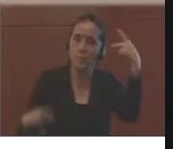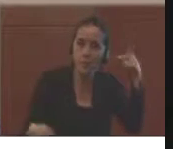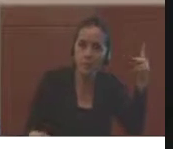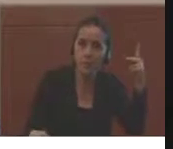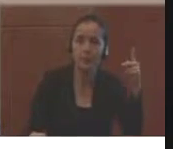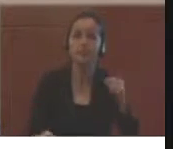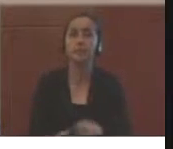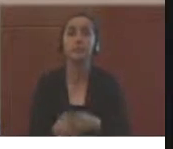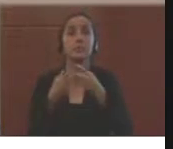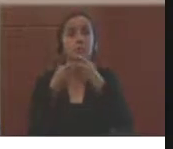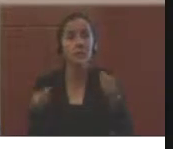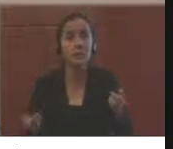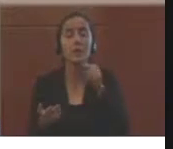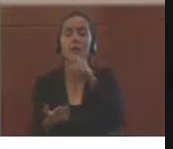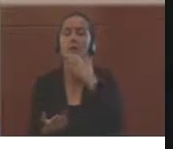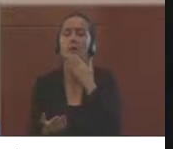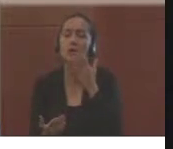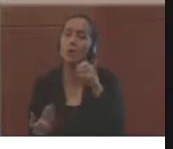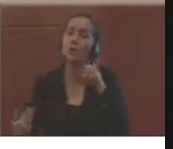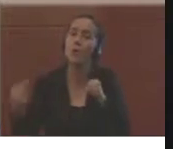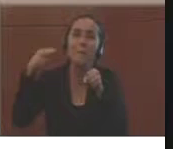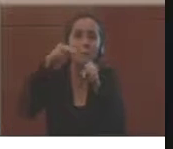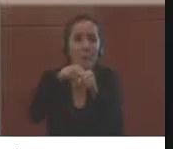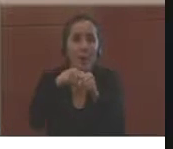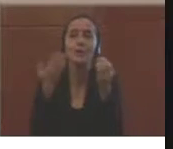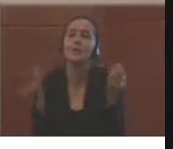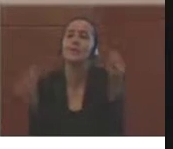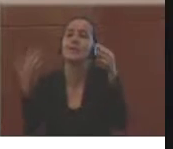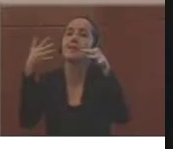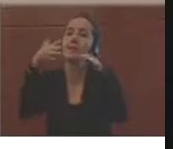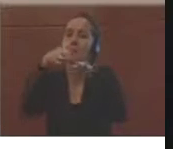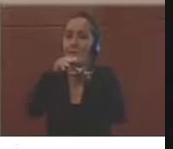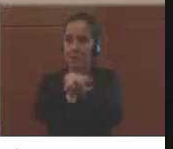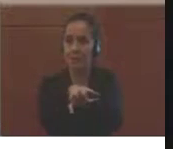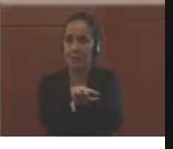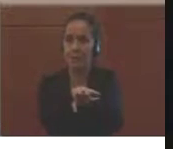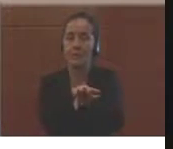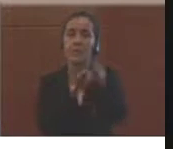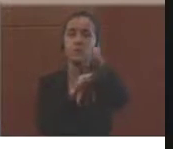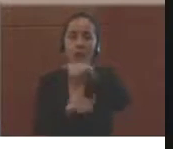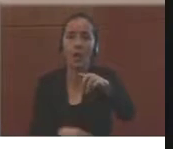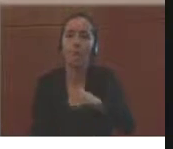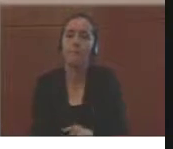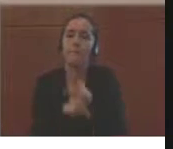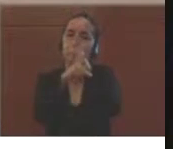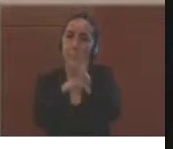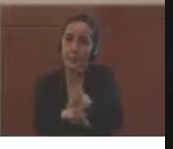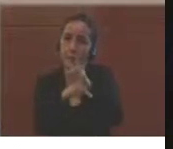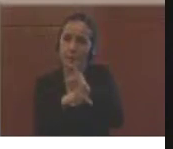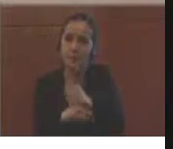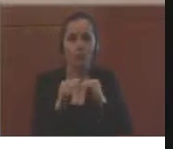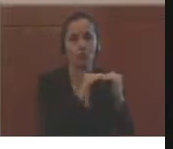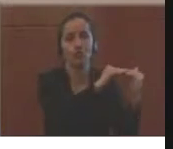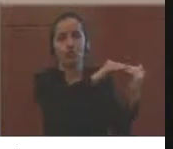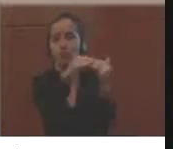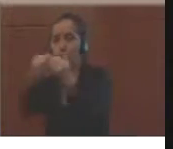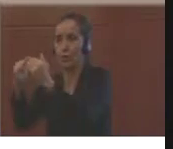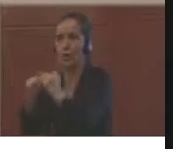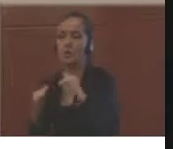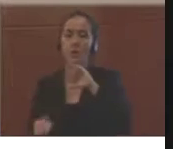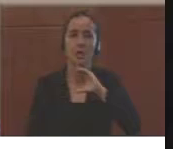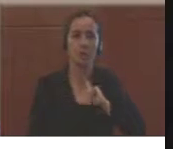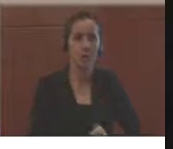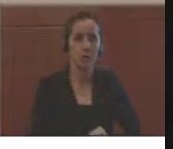policies, guaranteeing their inclusive participation in the mechanisms for protection and equitable access to health